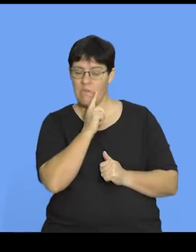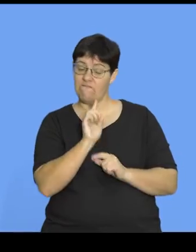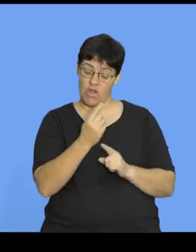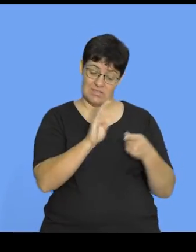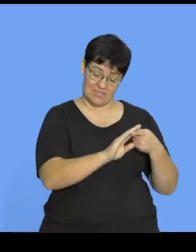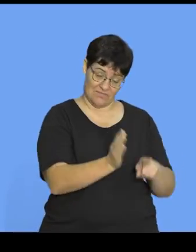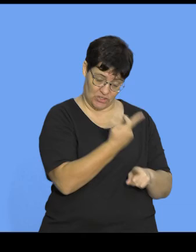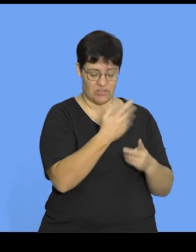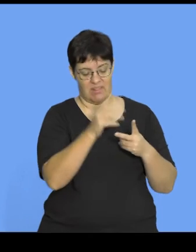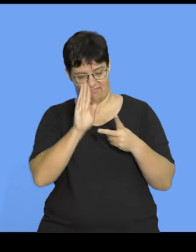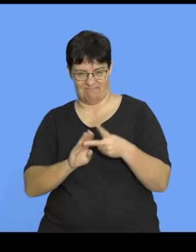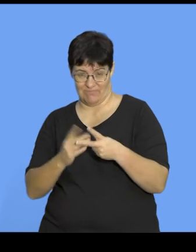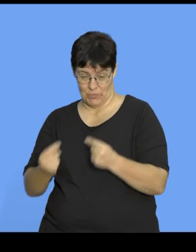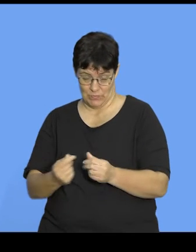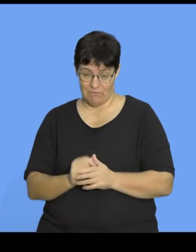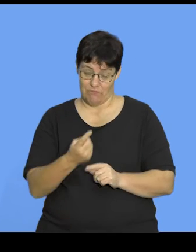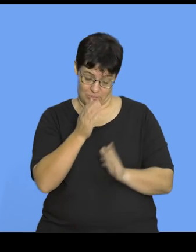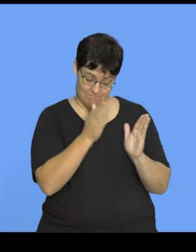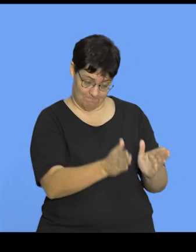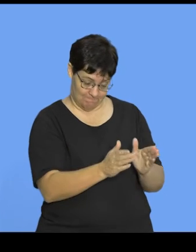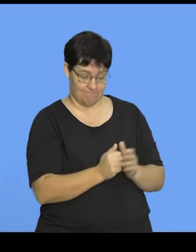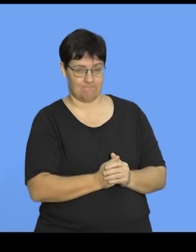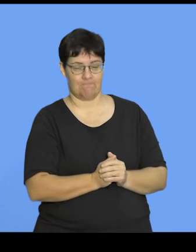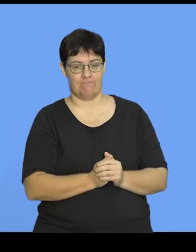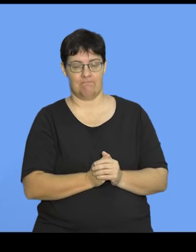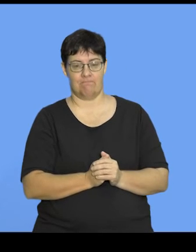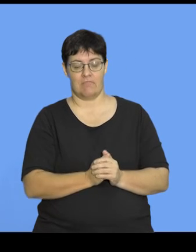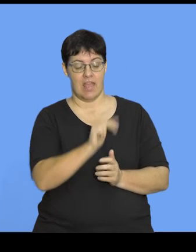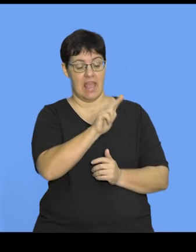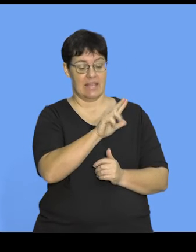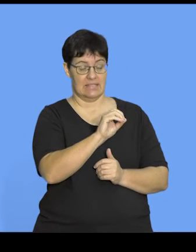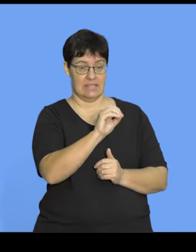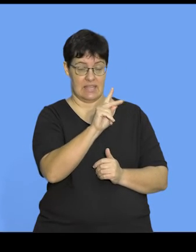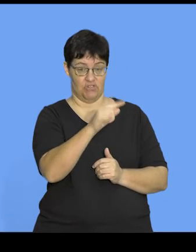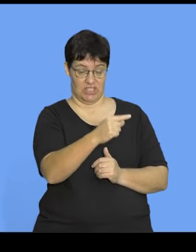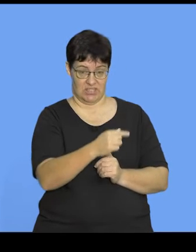one. Here we go. We have our 80 kilogram,